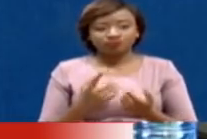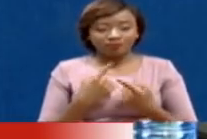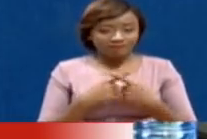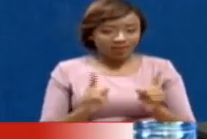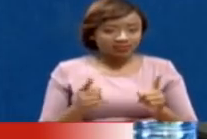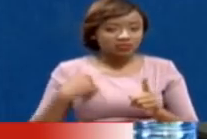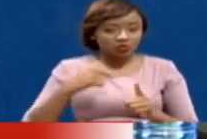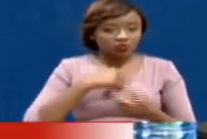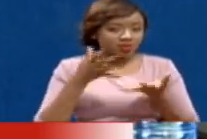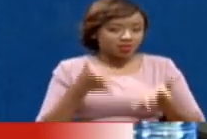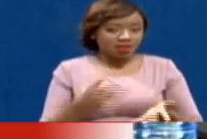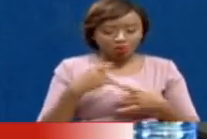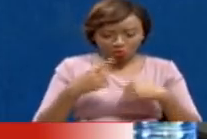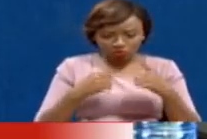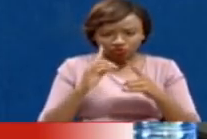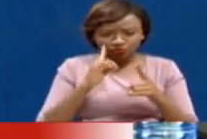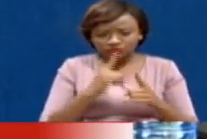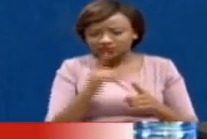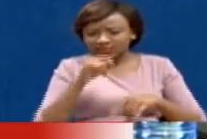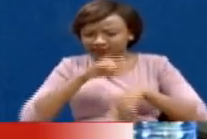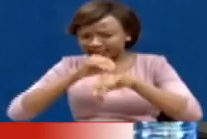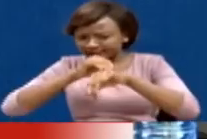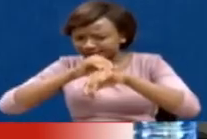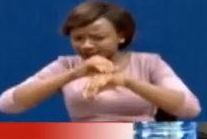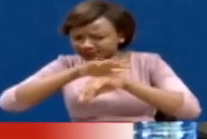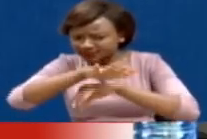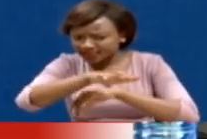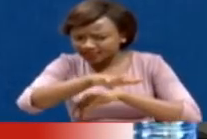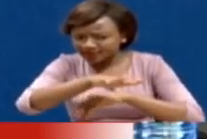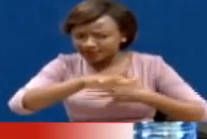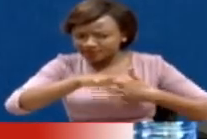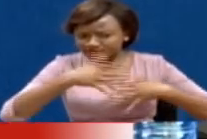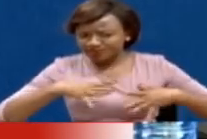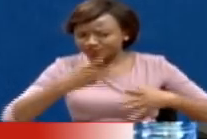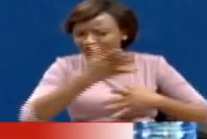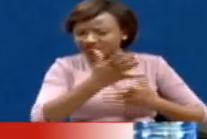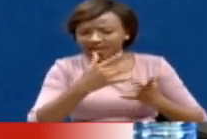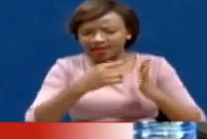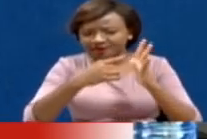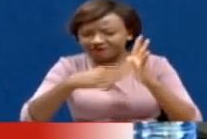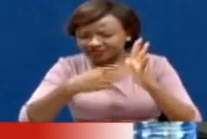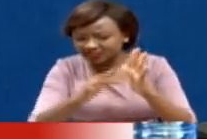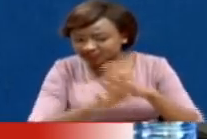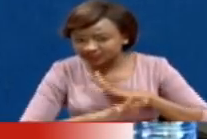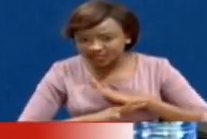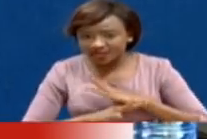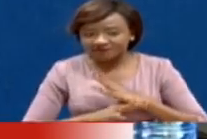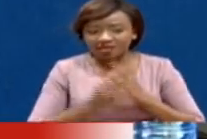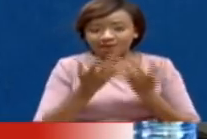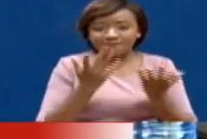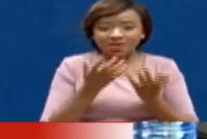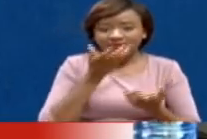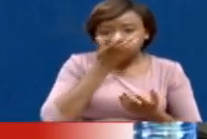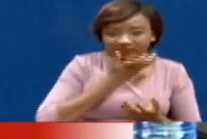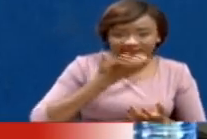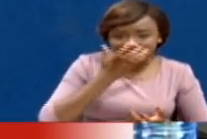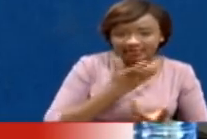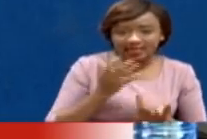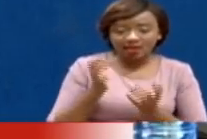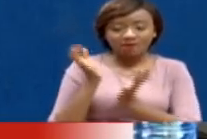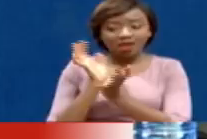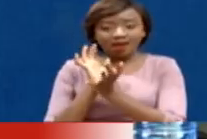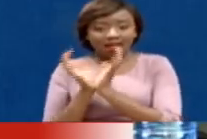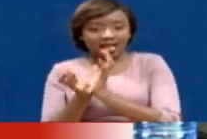notwithstanding, we are also looking at capacity of deploying isolation quarantine facilities in our stadium, like